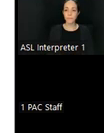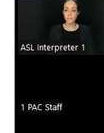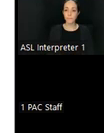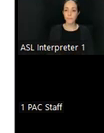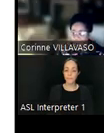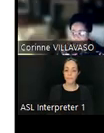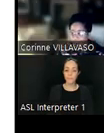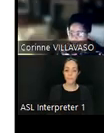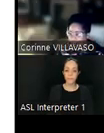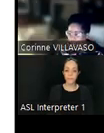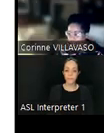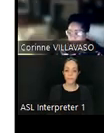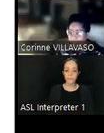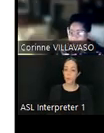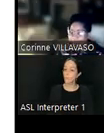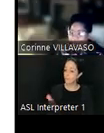Seeing that there are